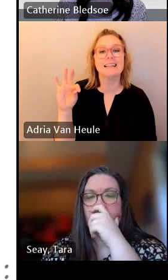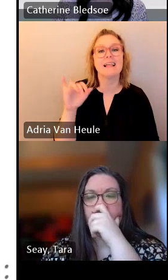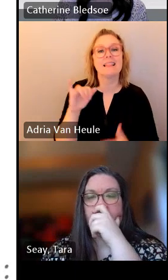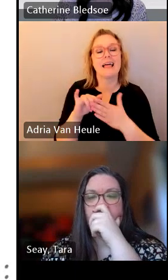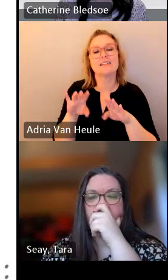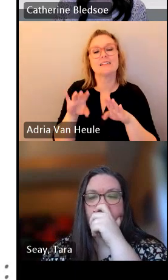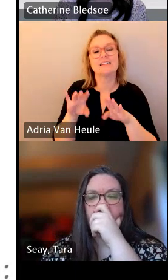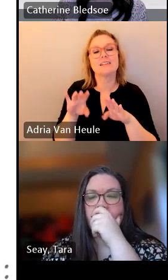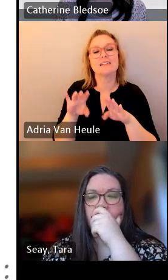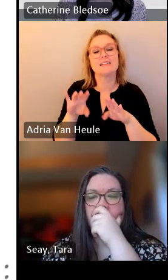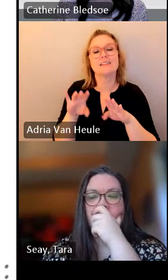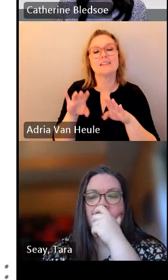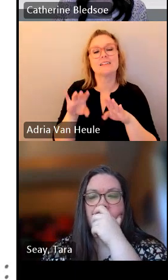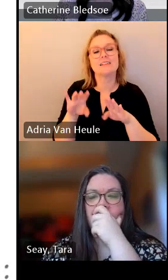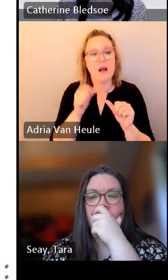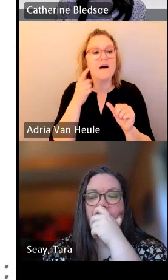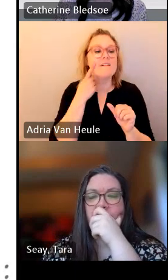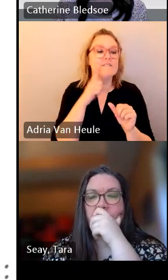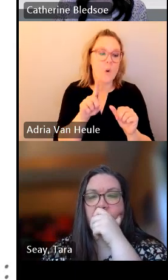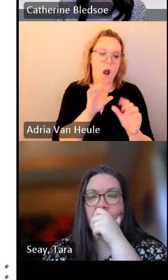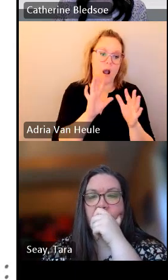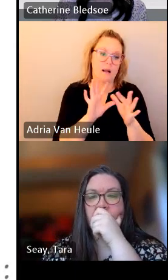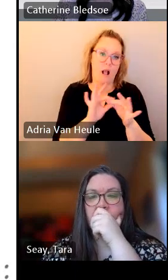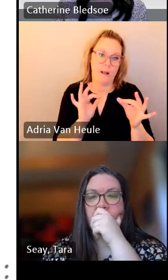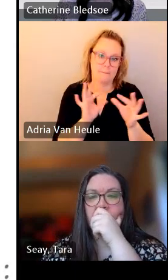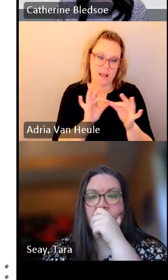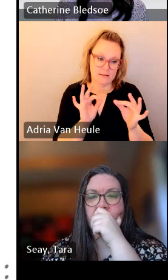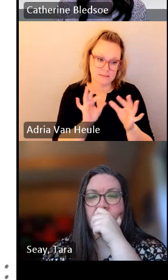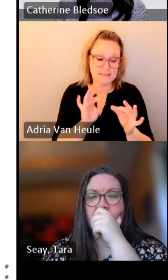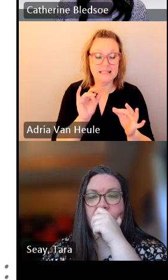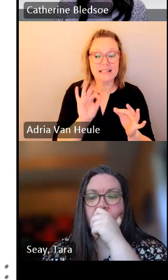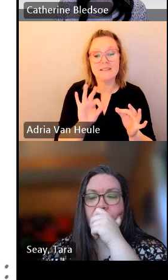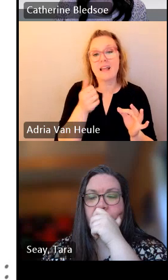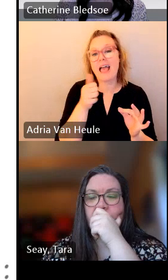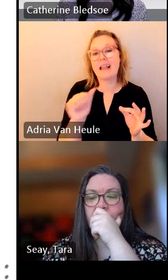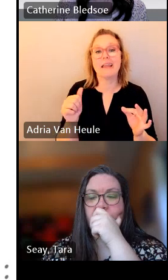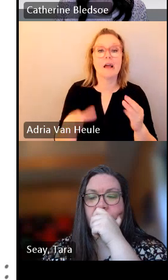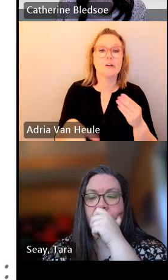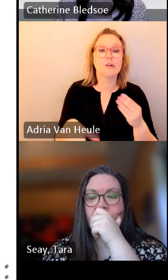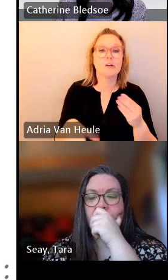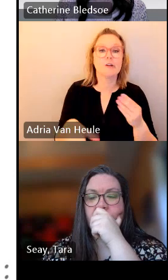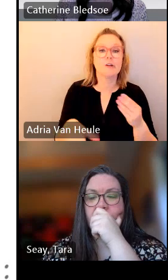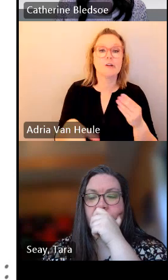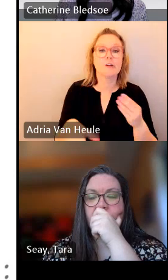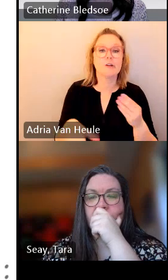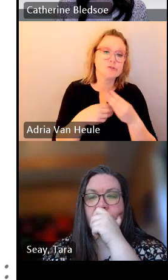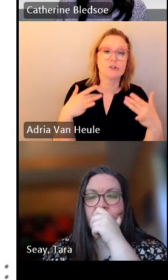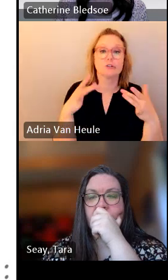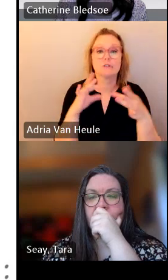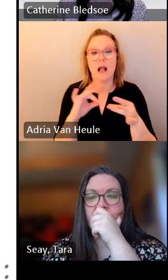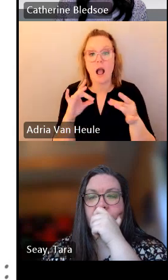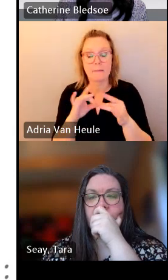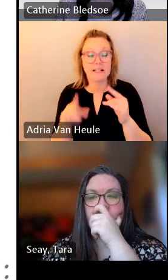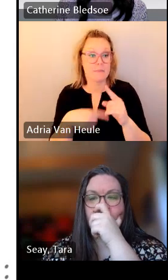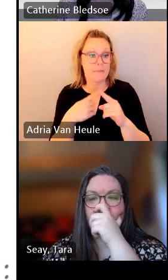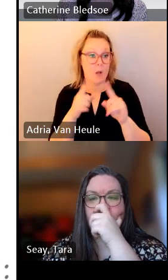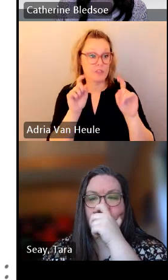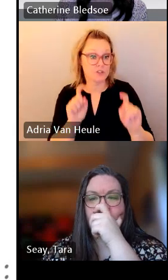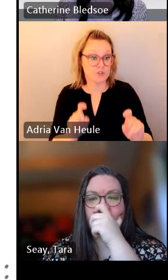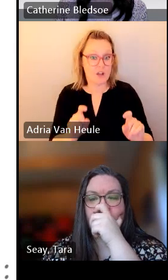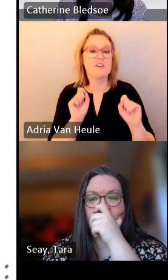for comments. So if there's any additional comments or concerning the survey, you would note that there. Also, let's say